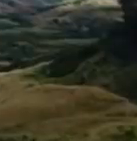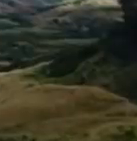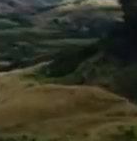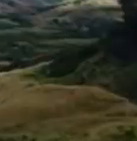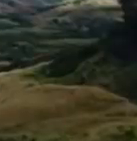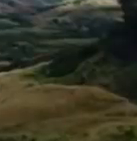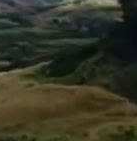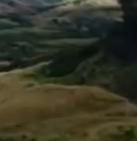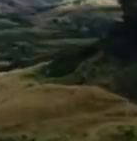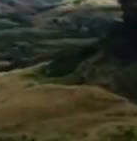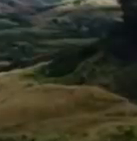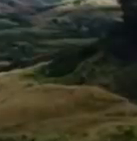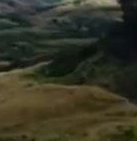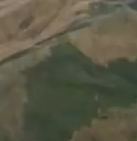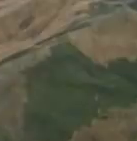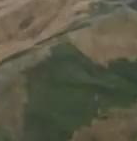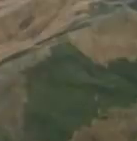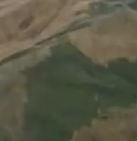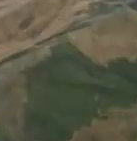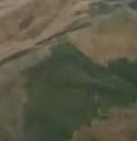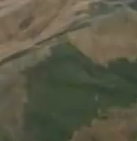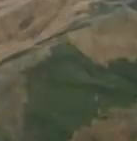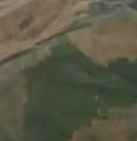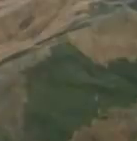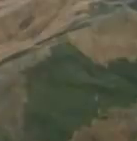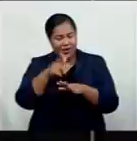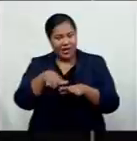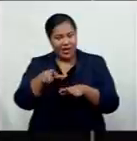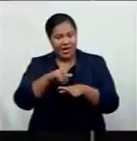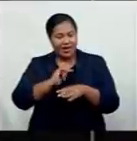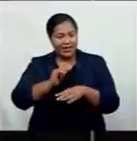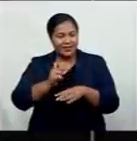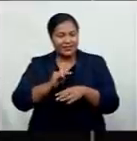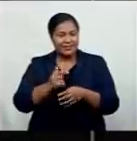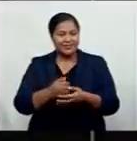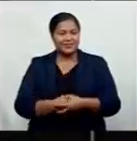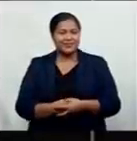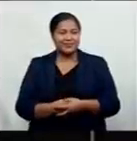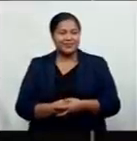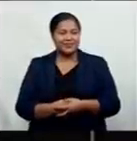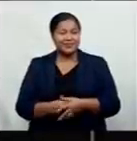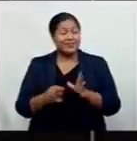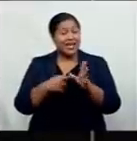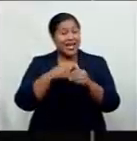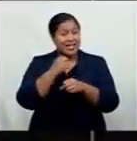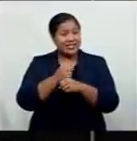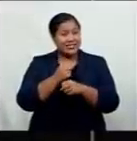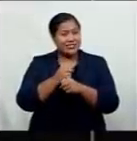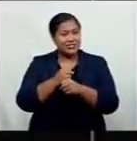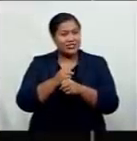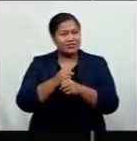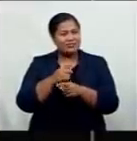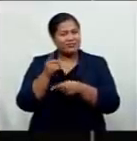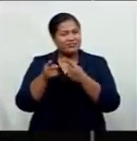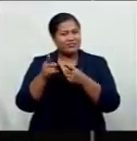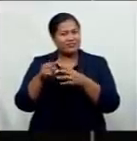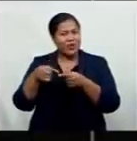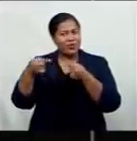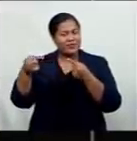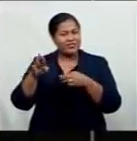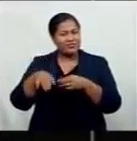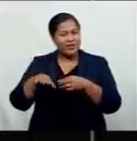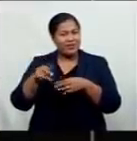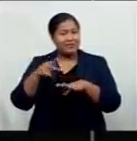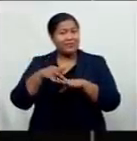1,613,000 is revenue from Itoke land leases. The Attorney General hit out at opposition members in